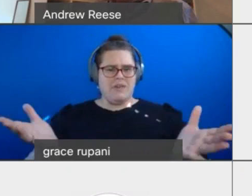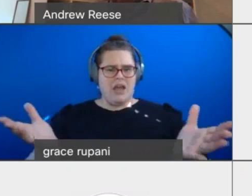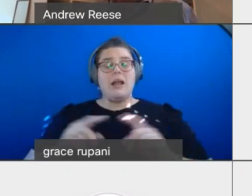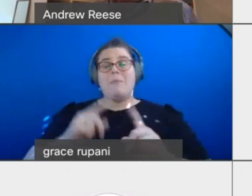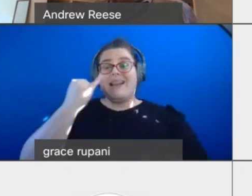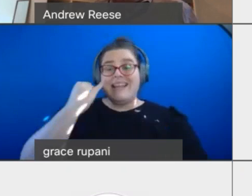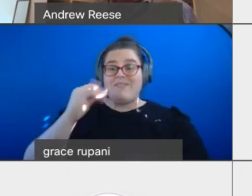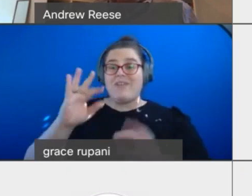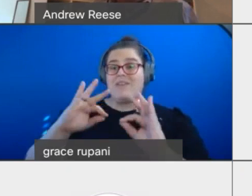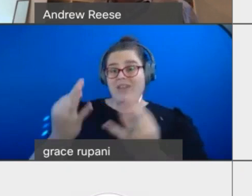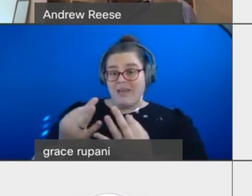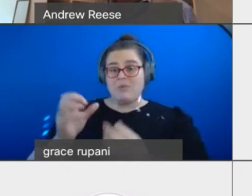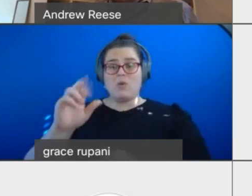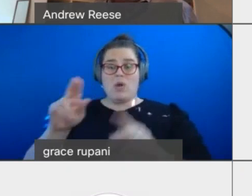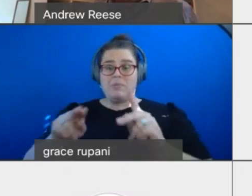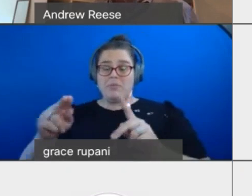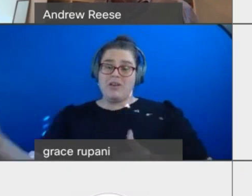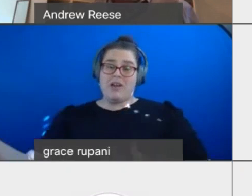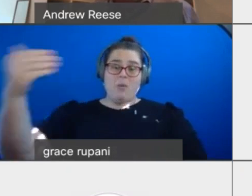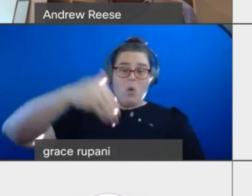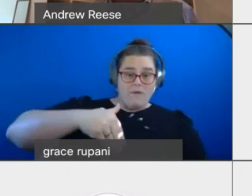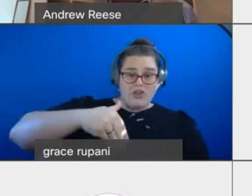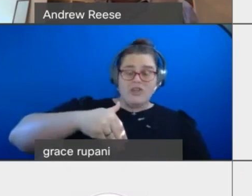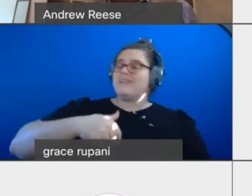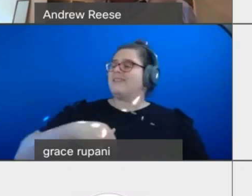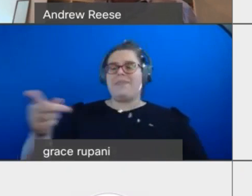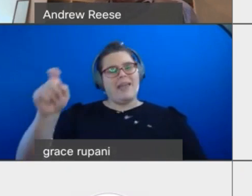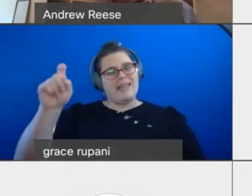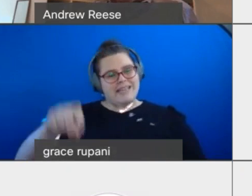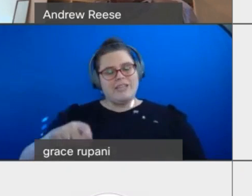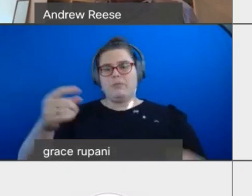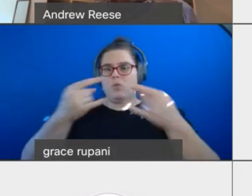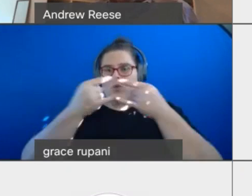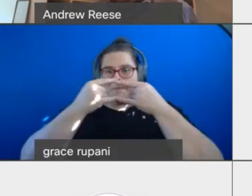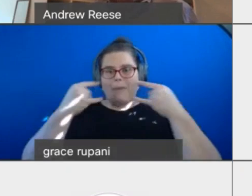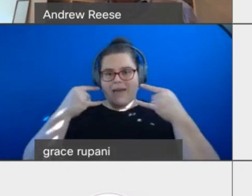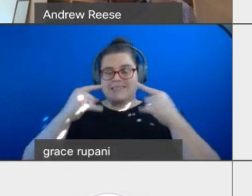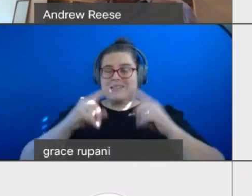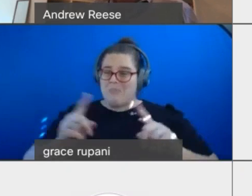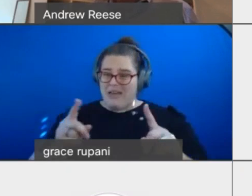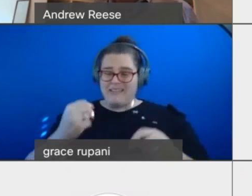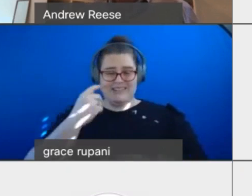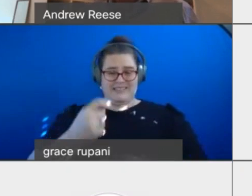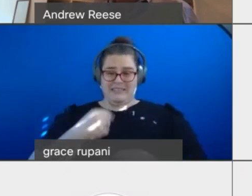need to be wearing a mask. It's hard to sit down to Thanksgiving dinner with a mask on.